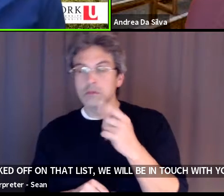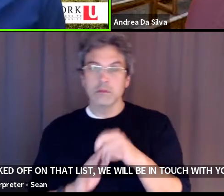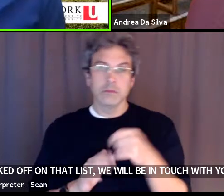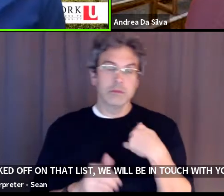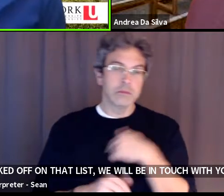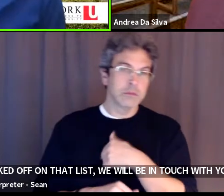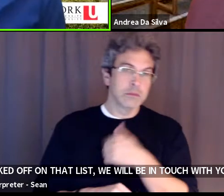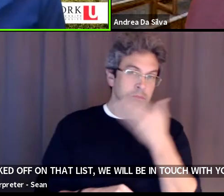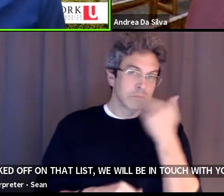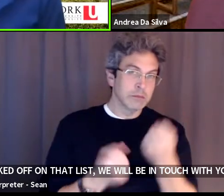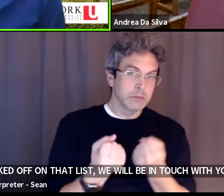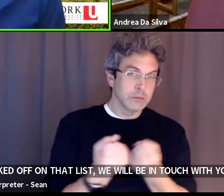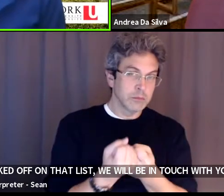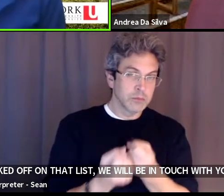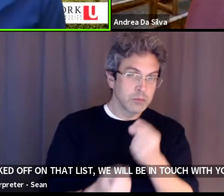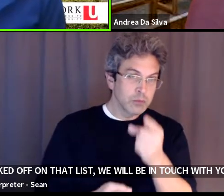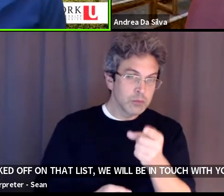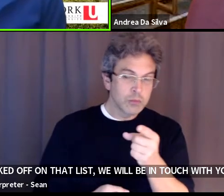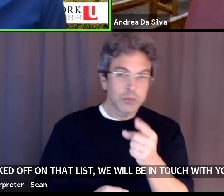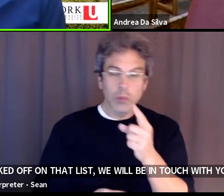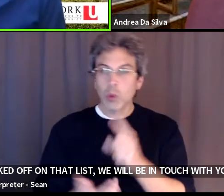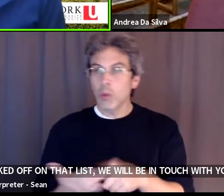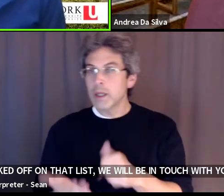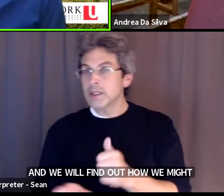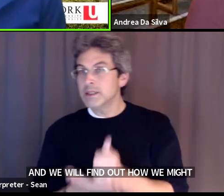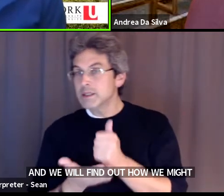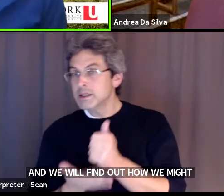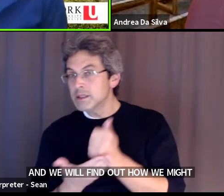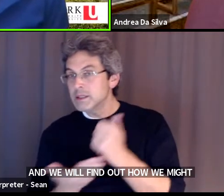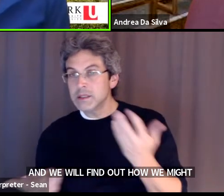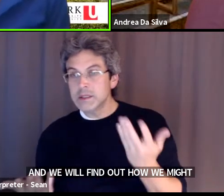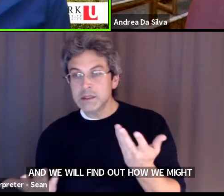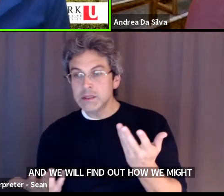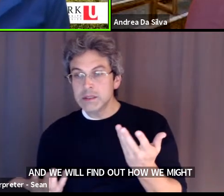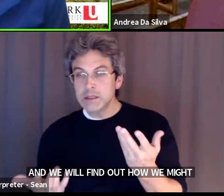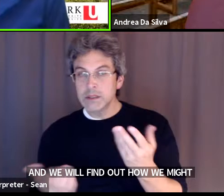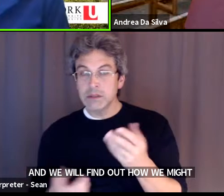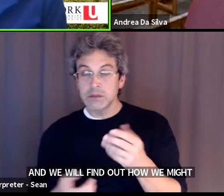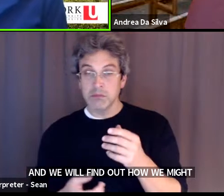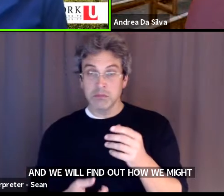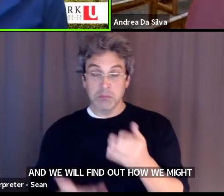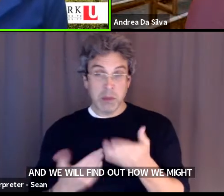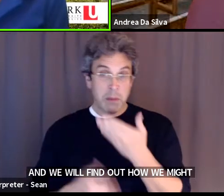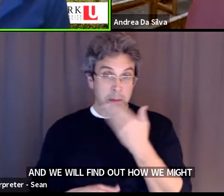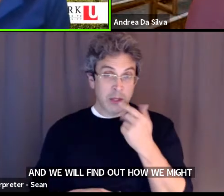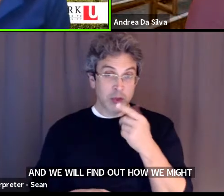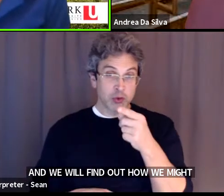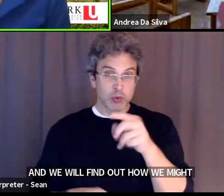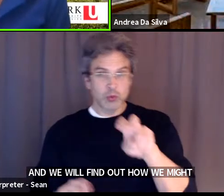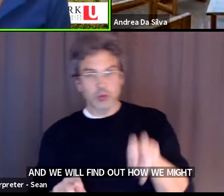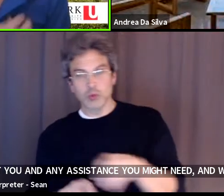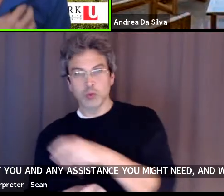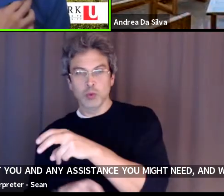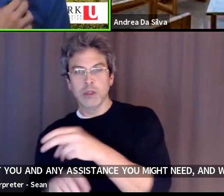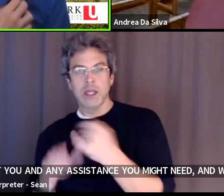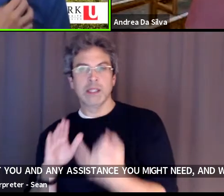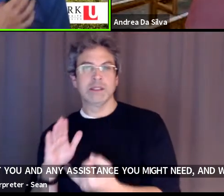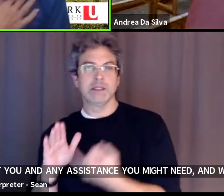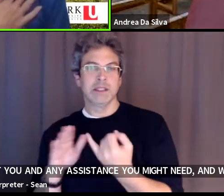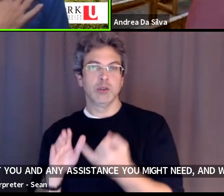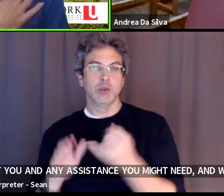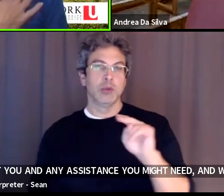you, any assistance you might need, and whether it's best for you to move into a self-isolation unit.